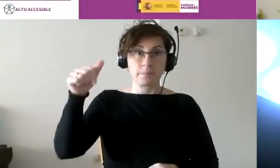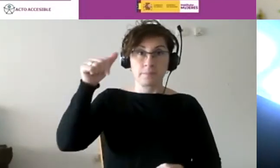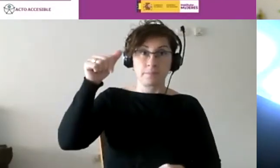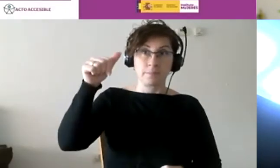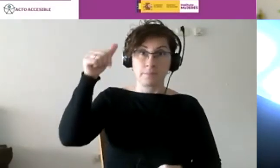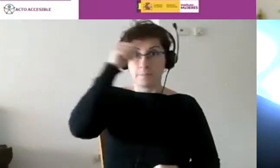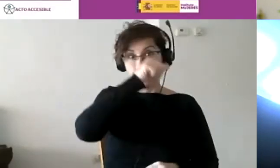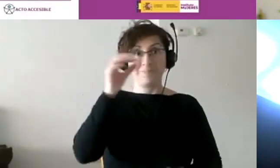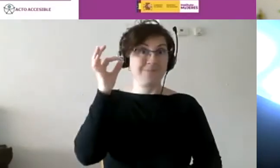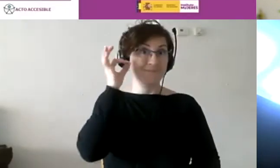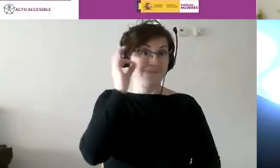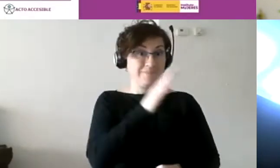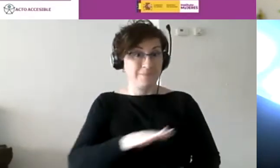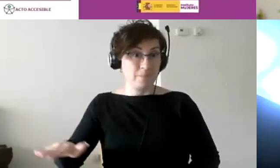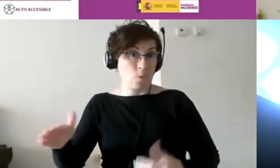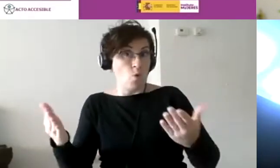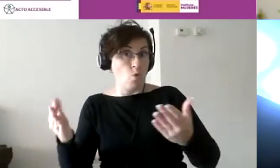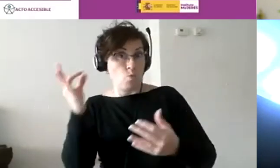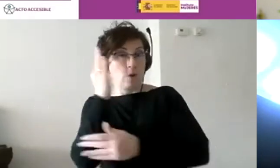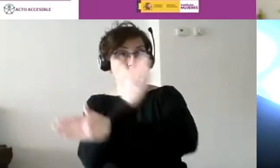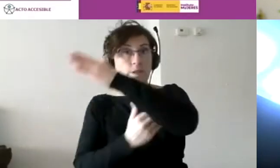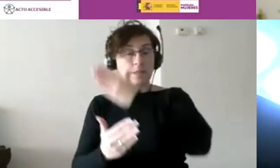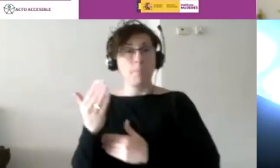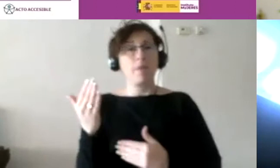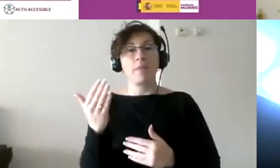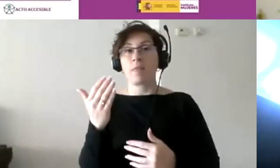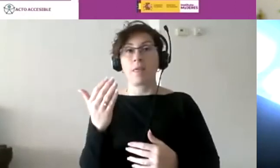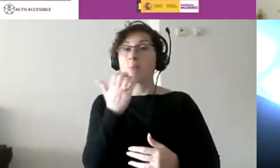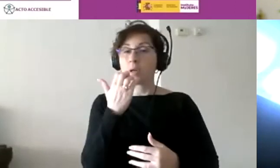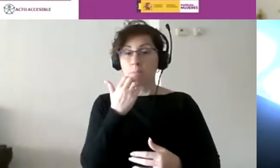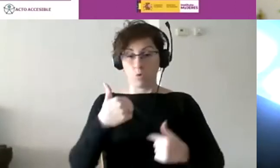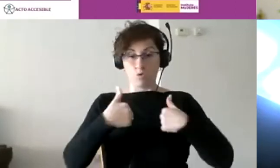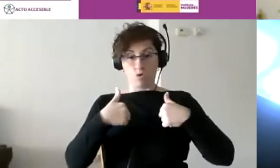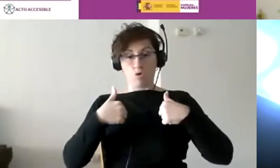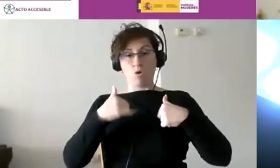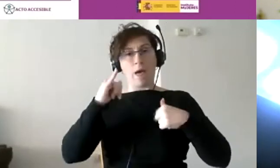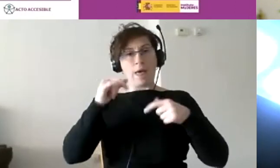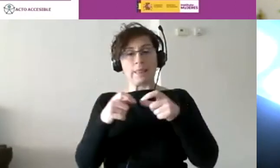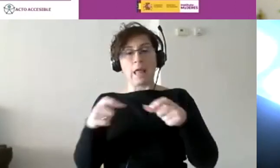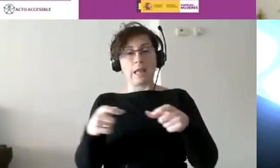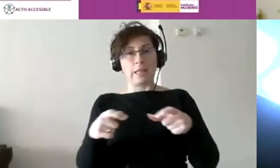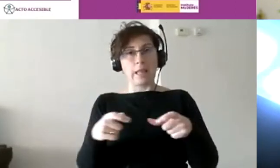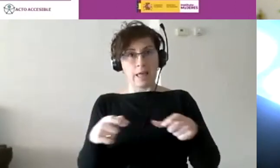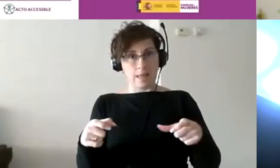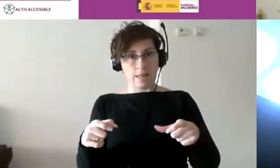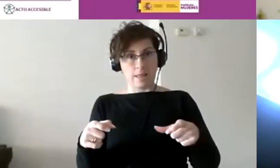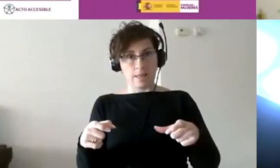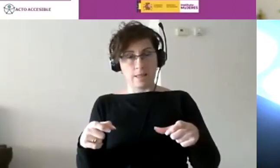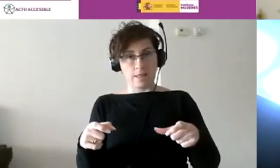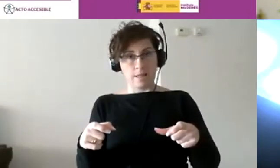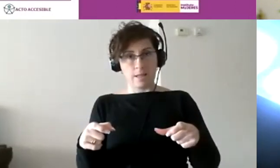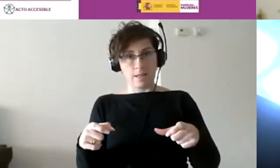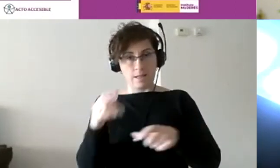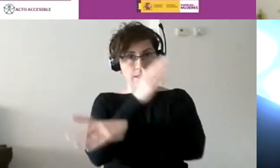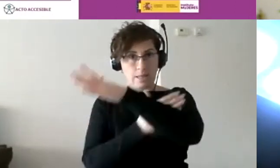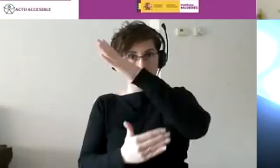a disability card, and yes, and when I go, I have free